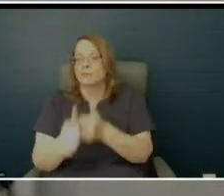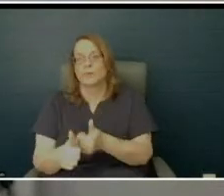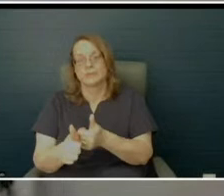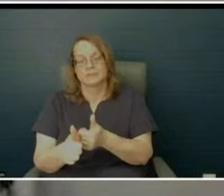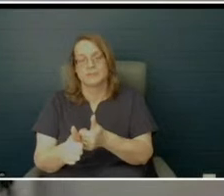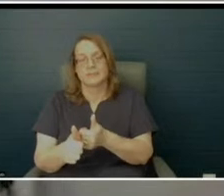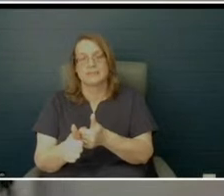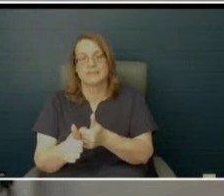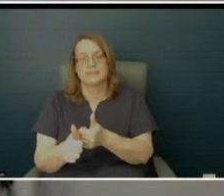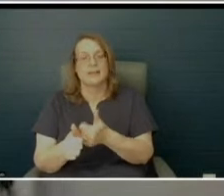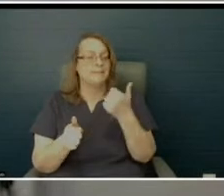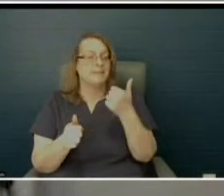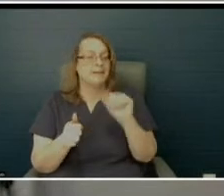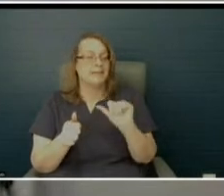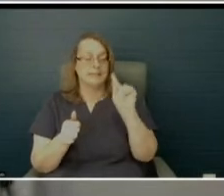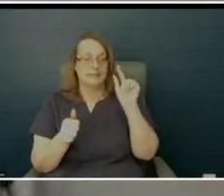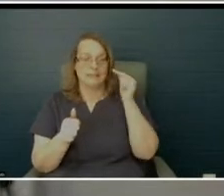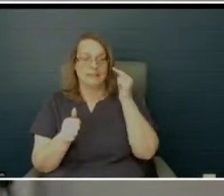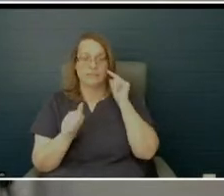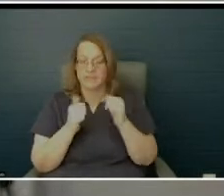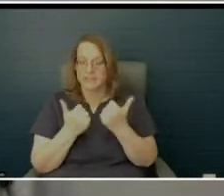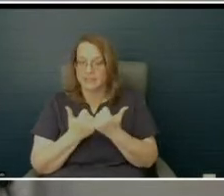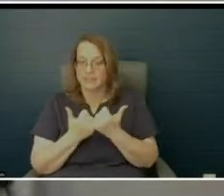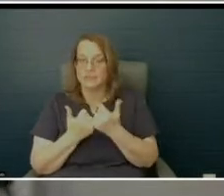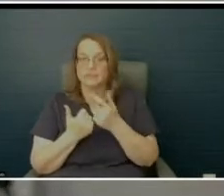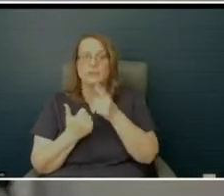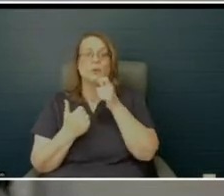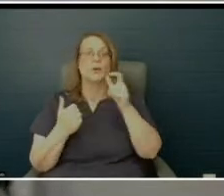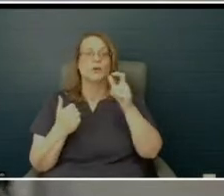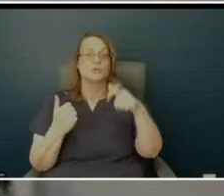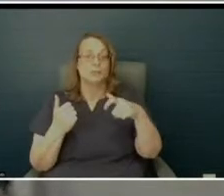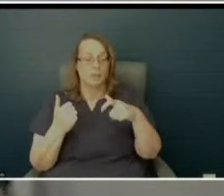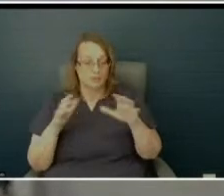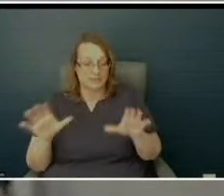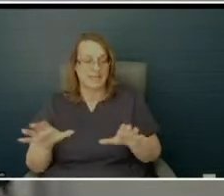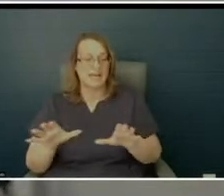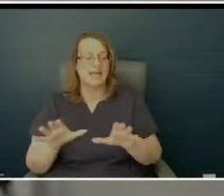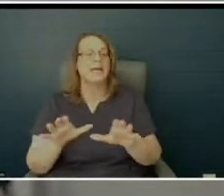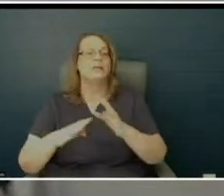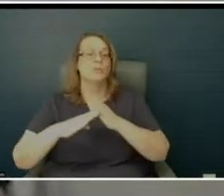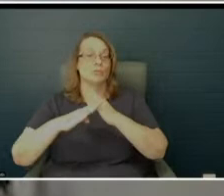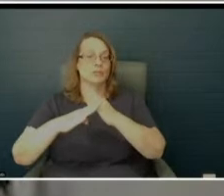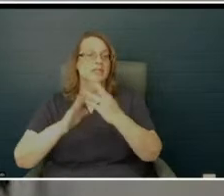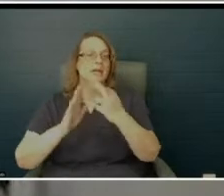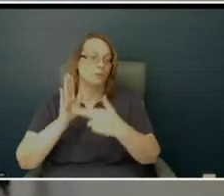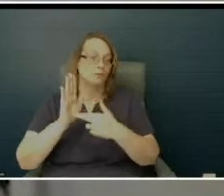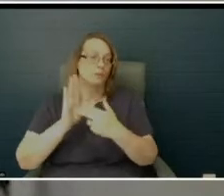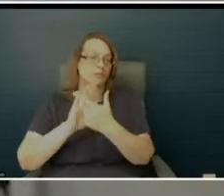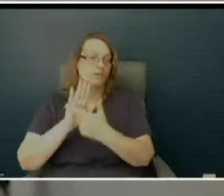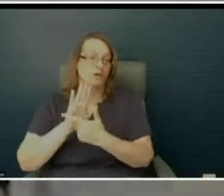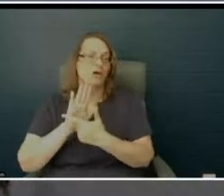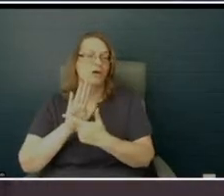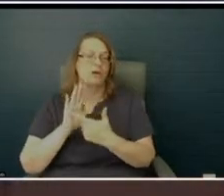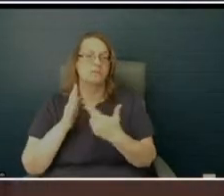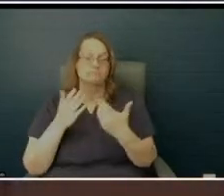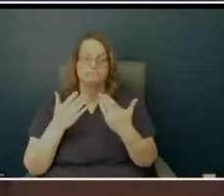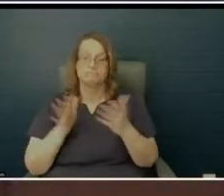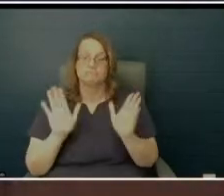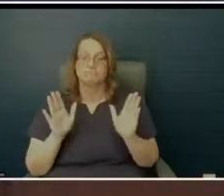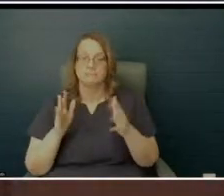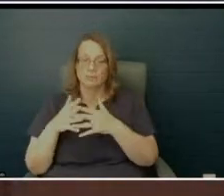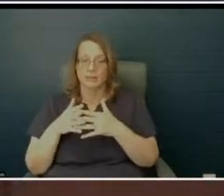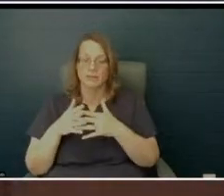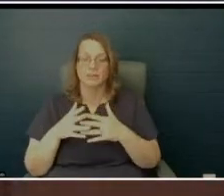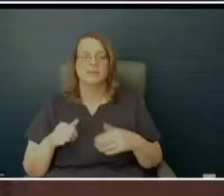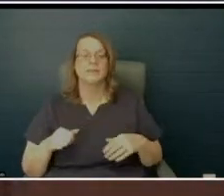the government agencies that are supposed to act to protect the rule of law in our republic. So let's think